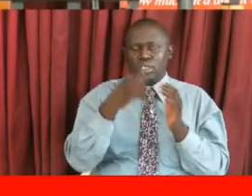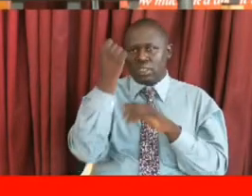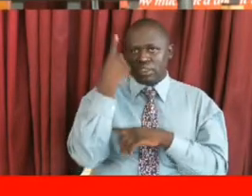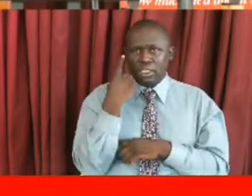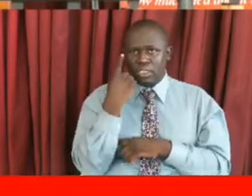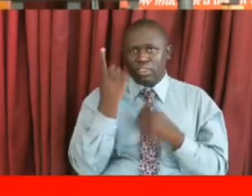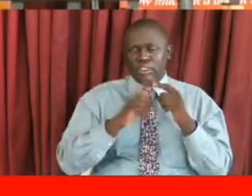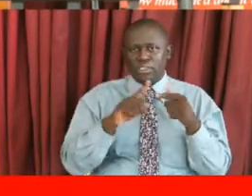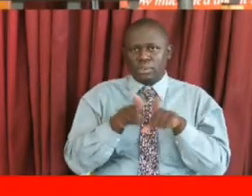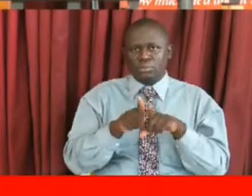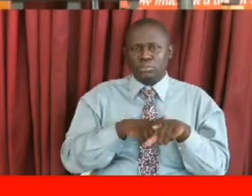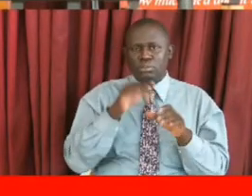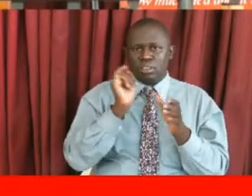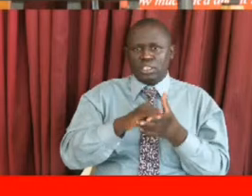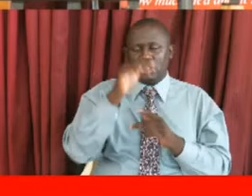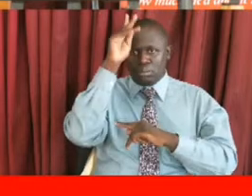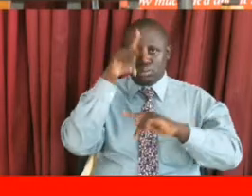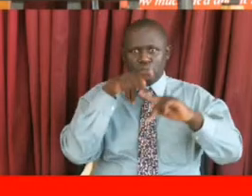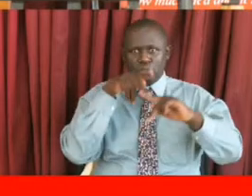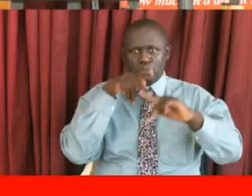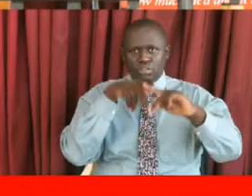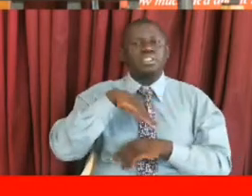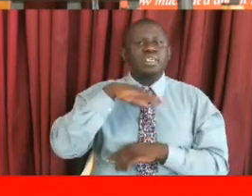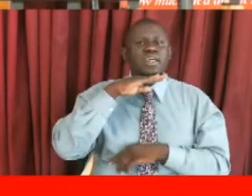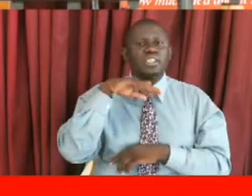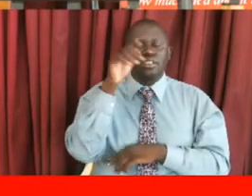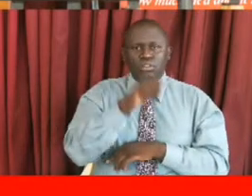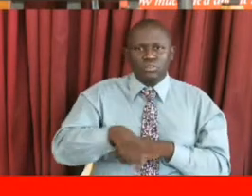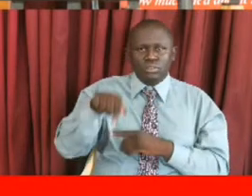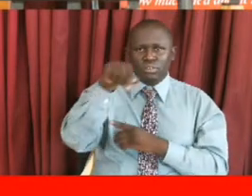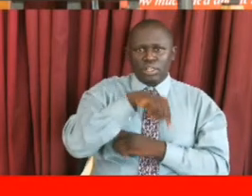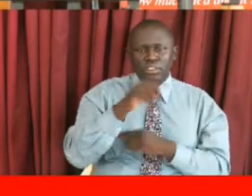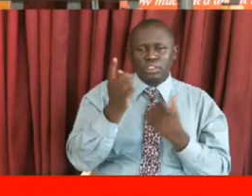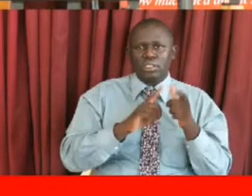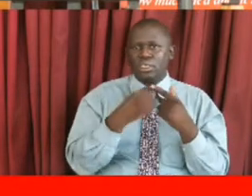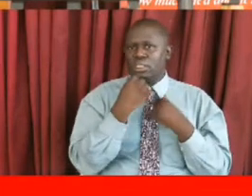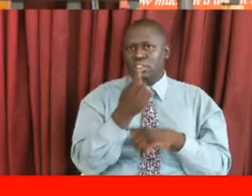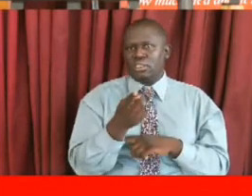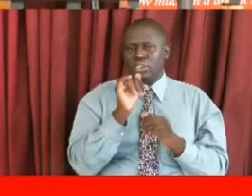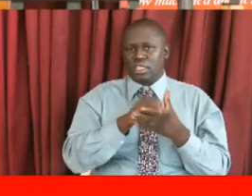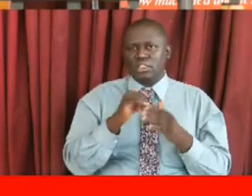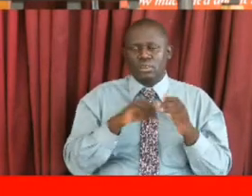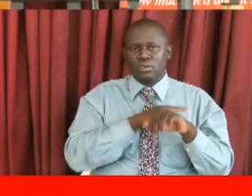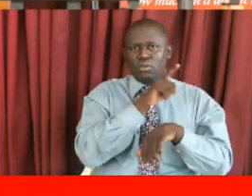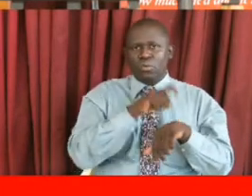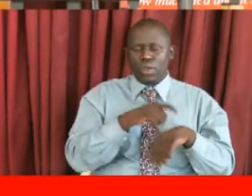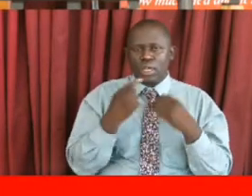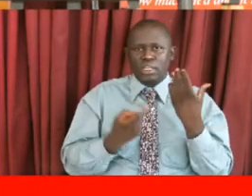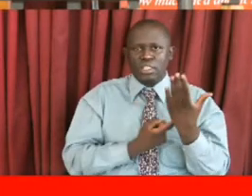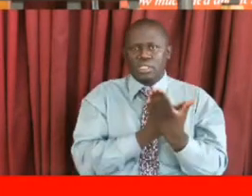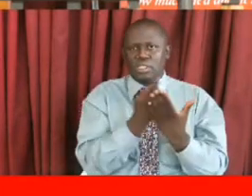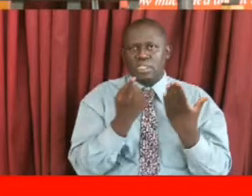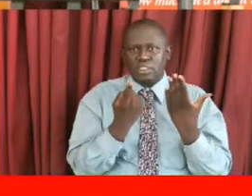Fades out he says when this Fades